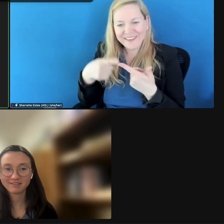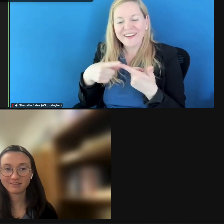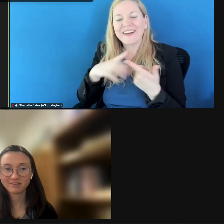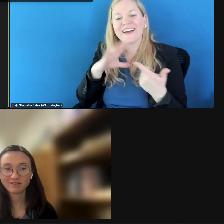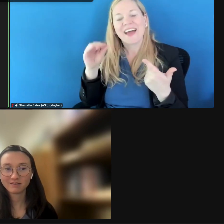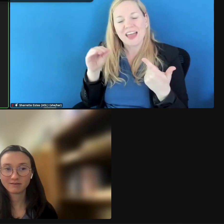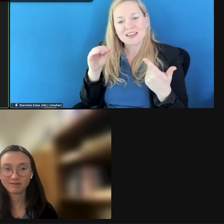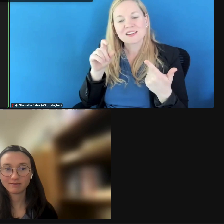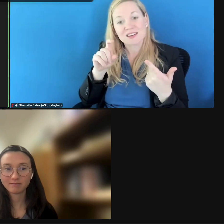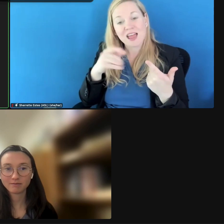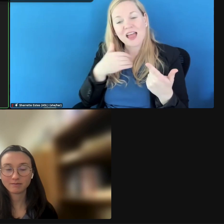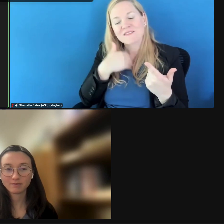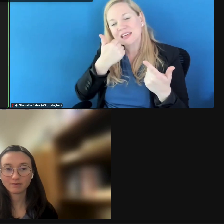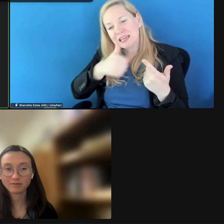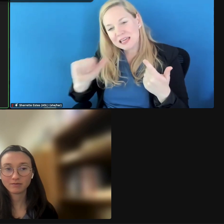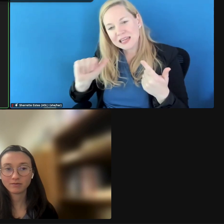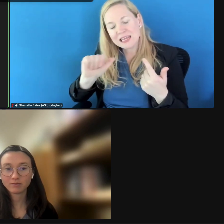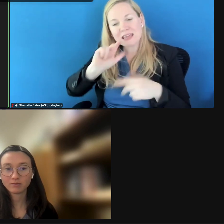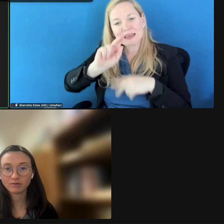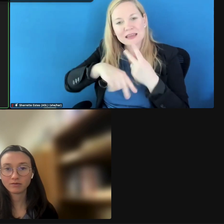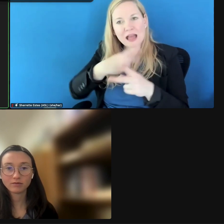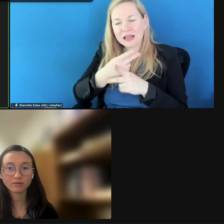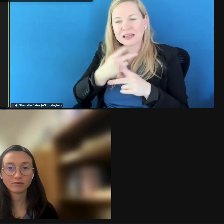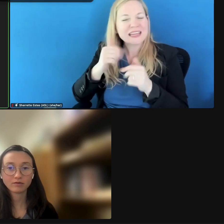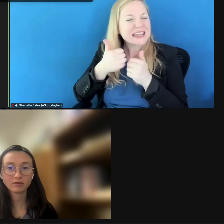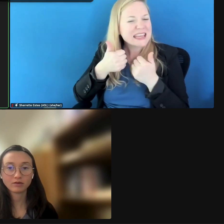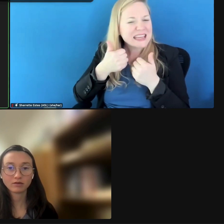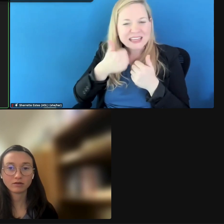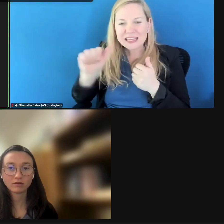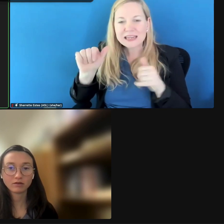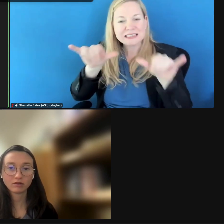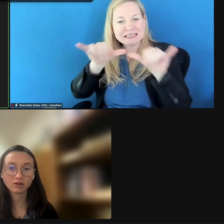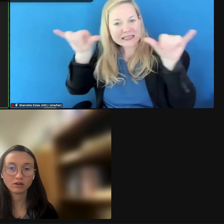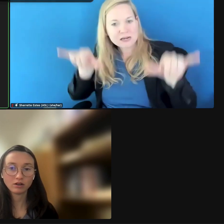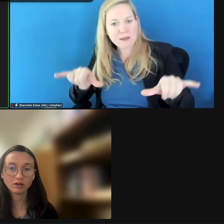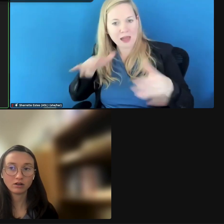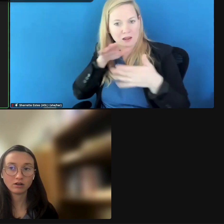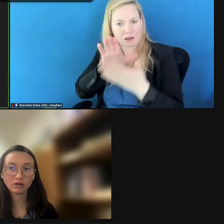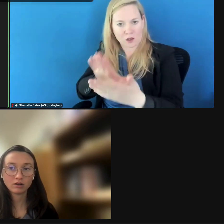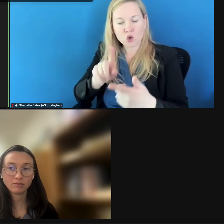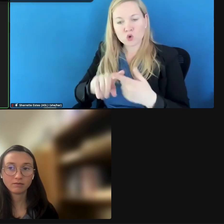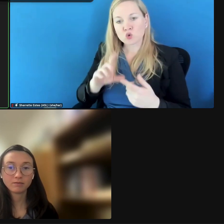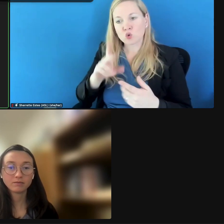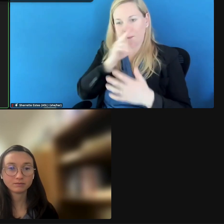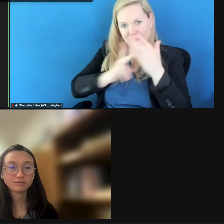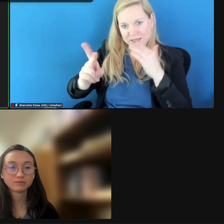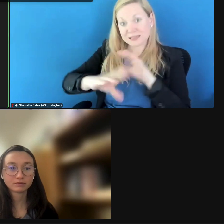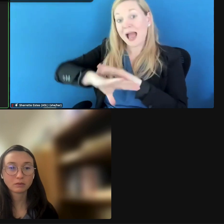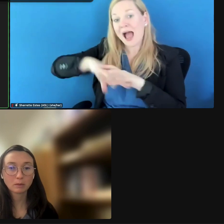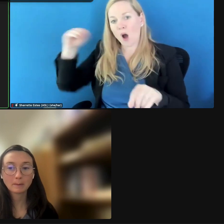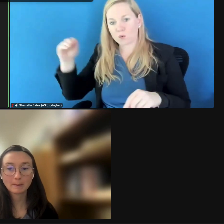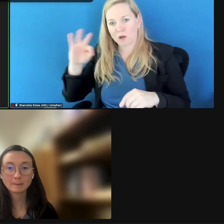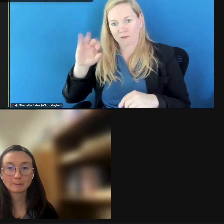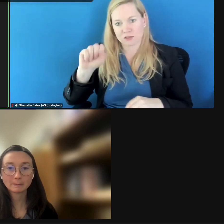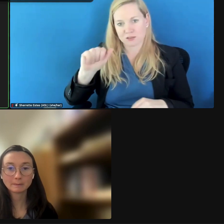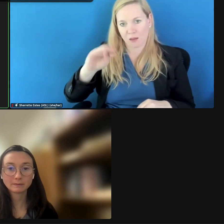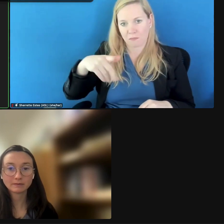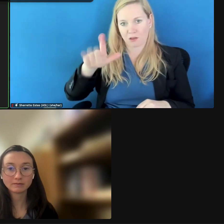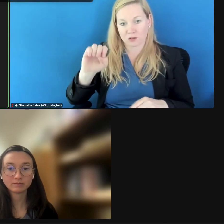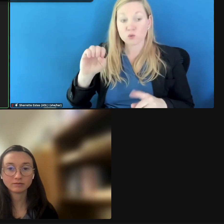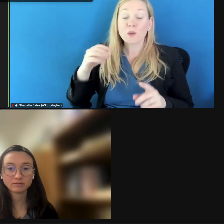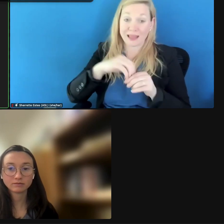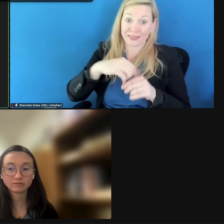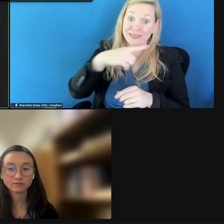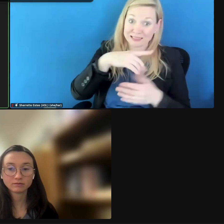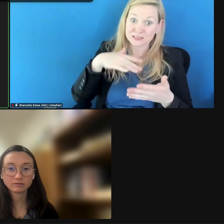there any kind of way of systematically being able to predict out of sample, in this study, these are the features that